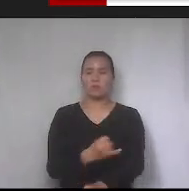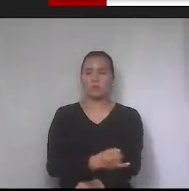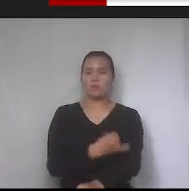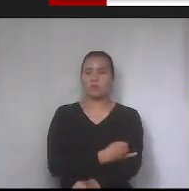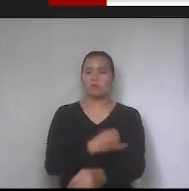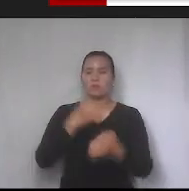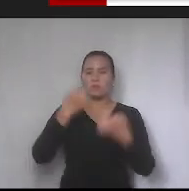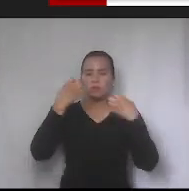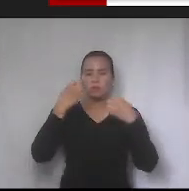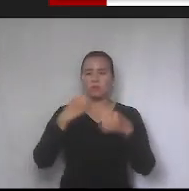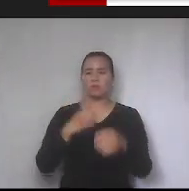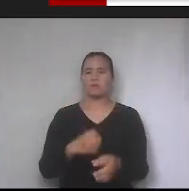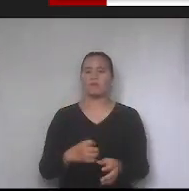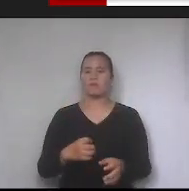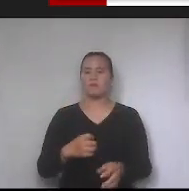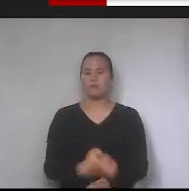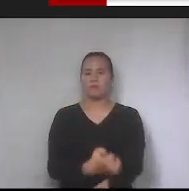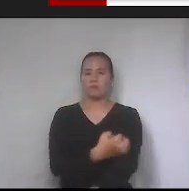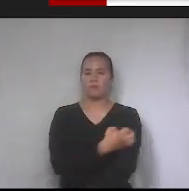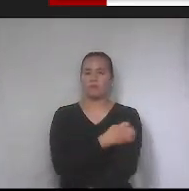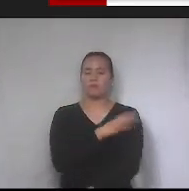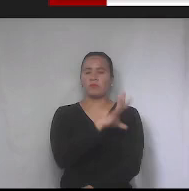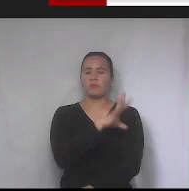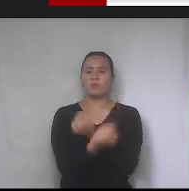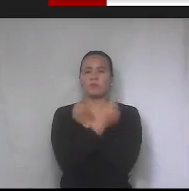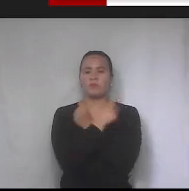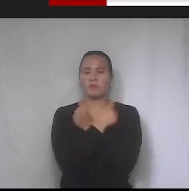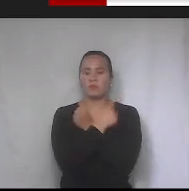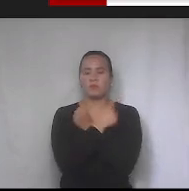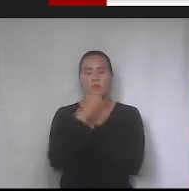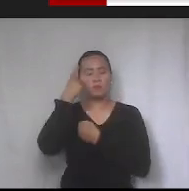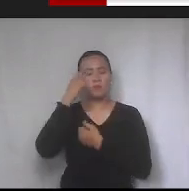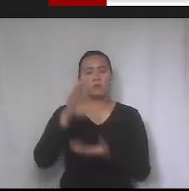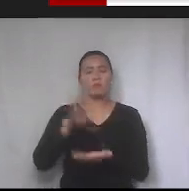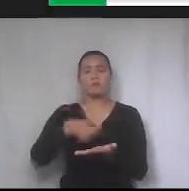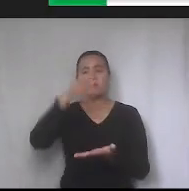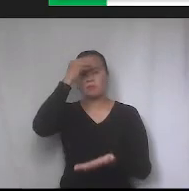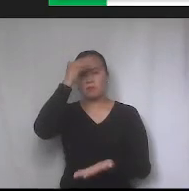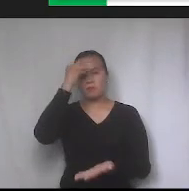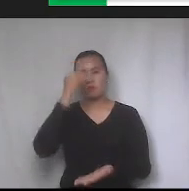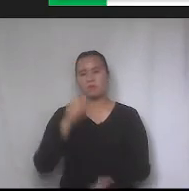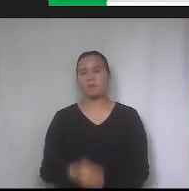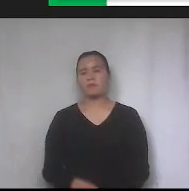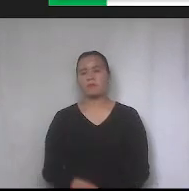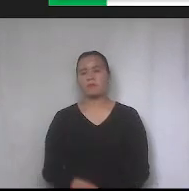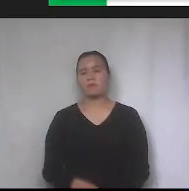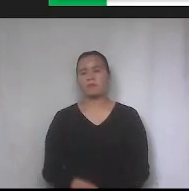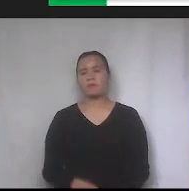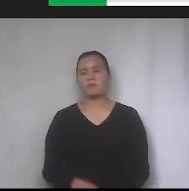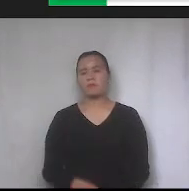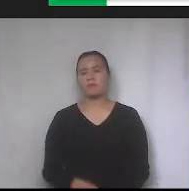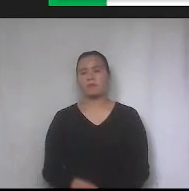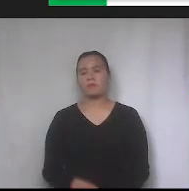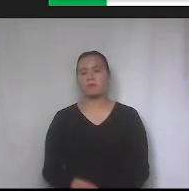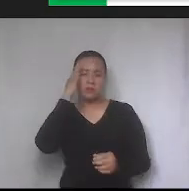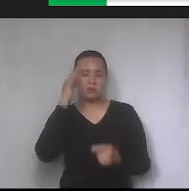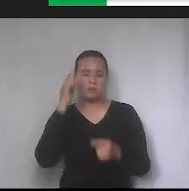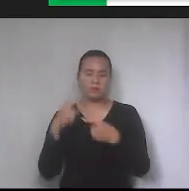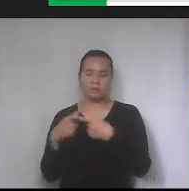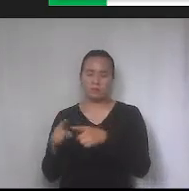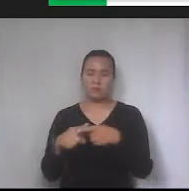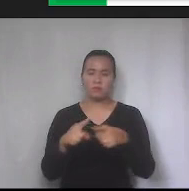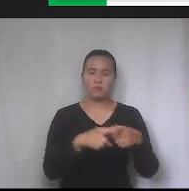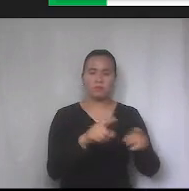all, increase a love for learning. And so, with our knowledge of the different domains of